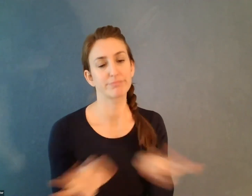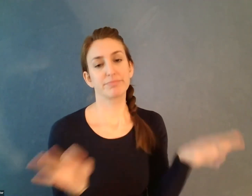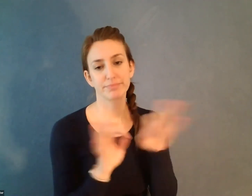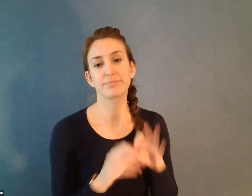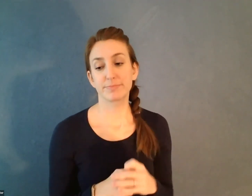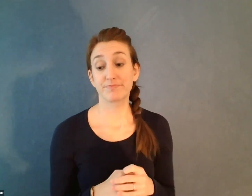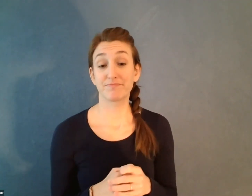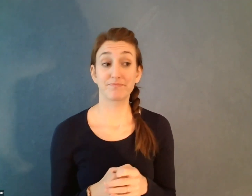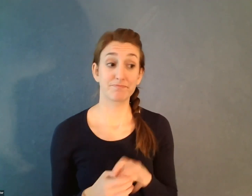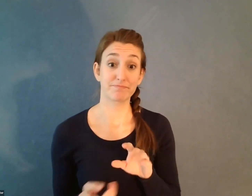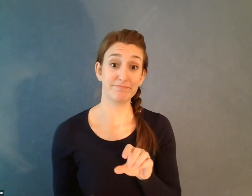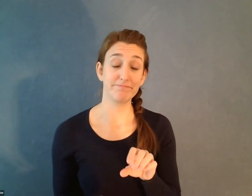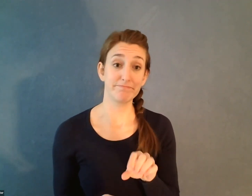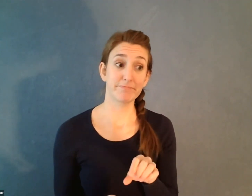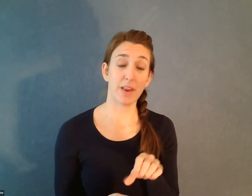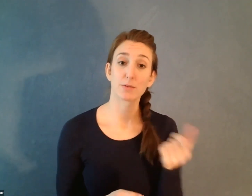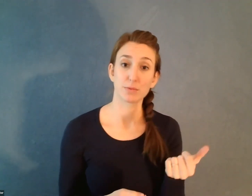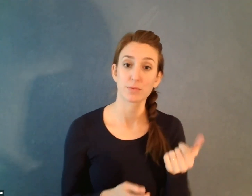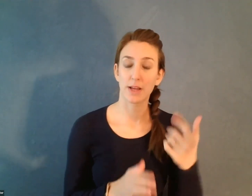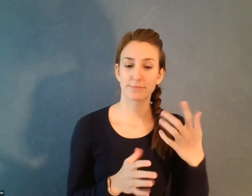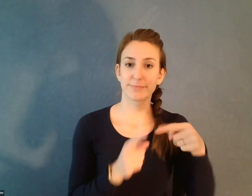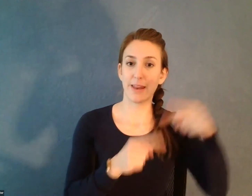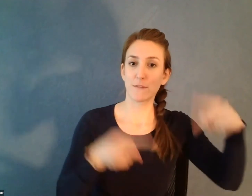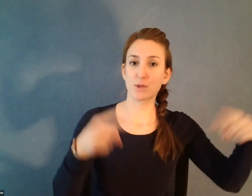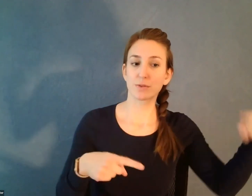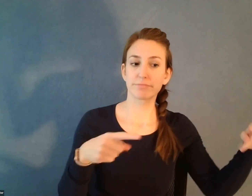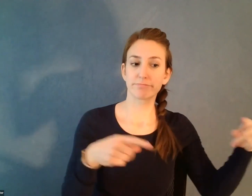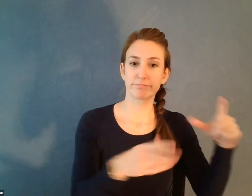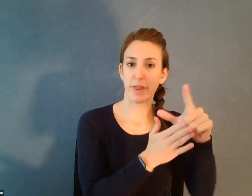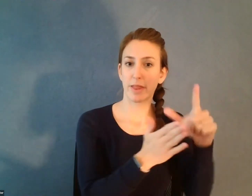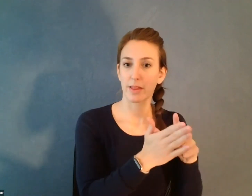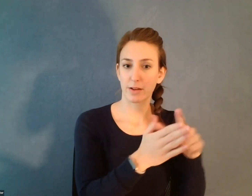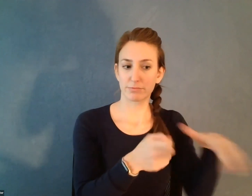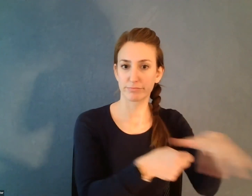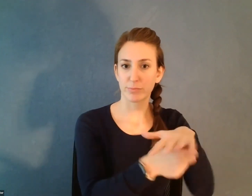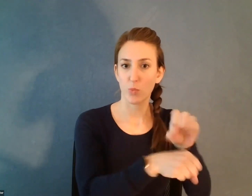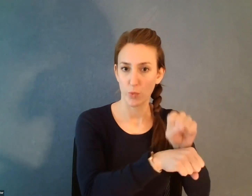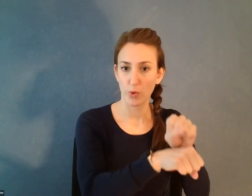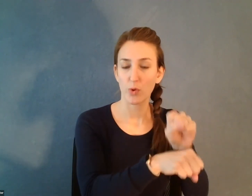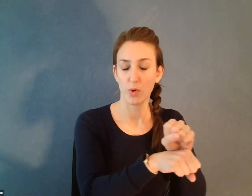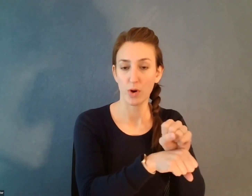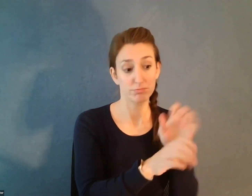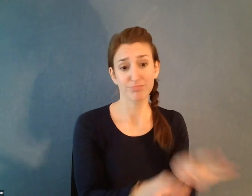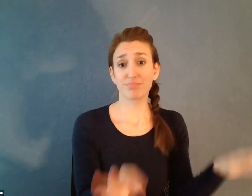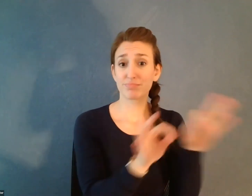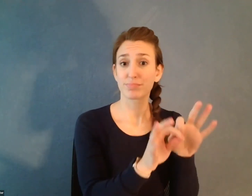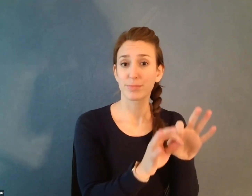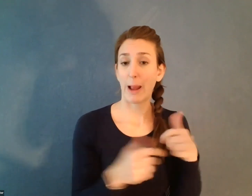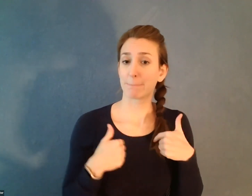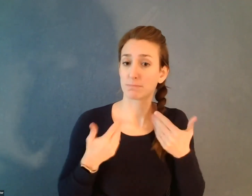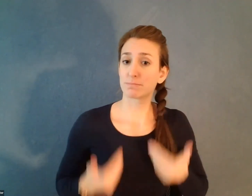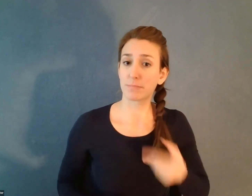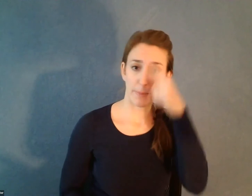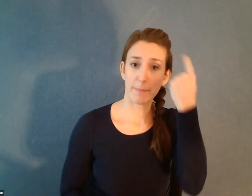imperative. As a Black man growing up in the American society, there's this thing that